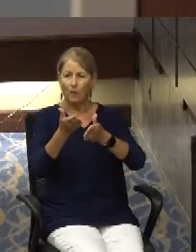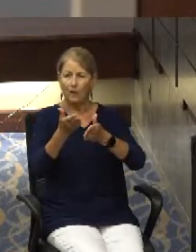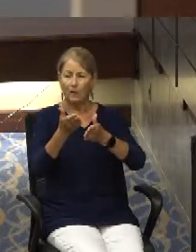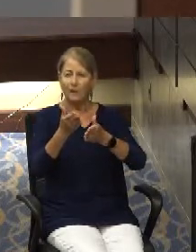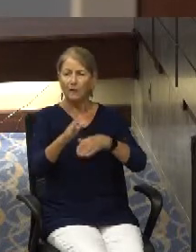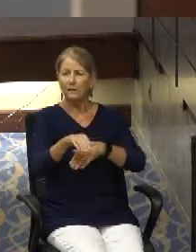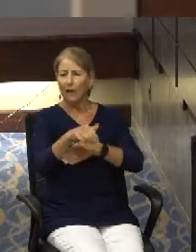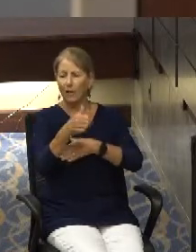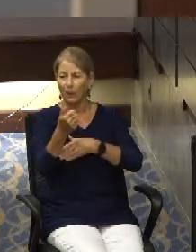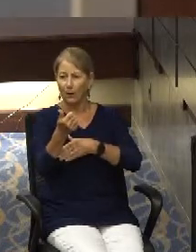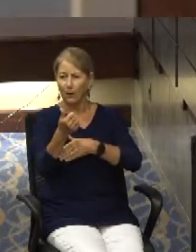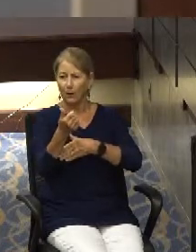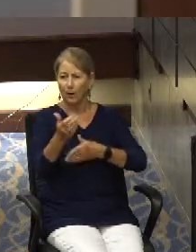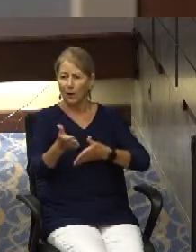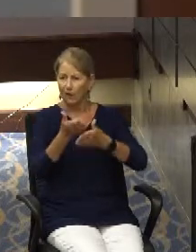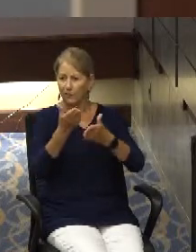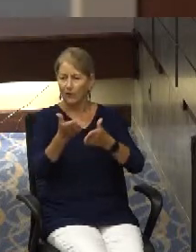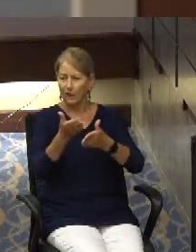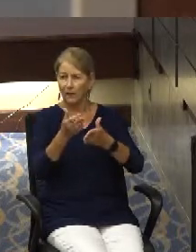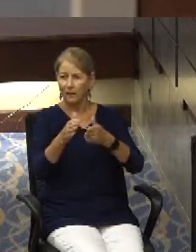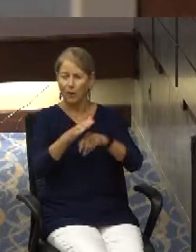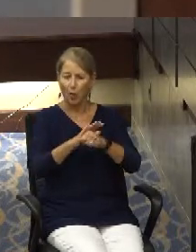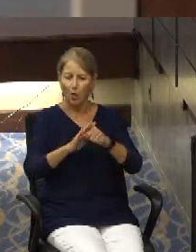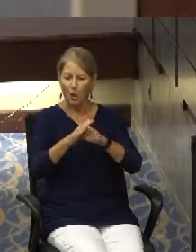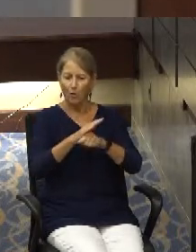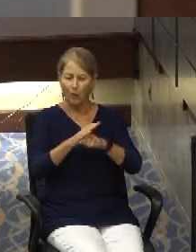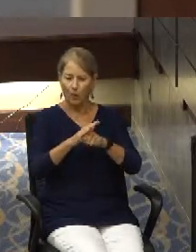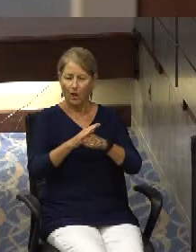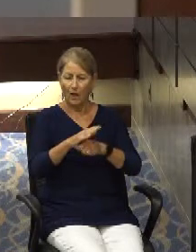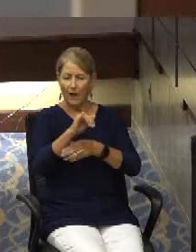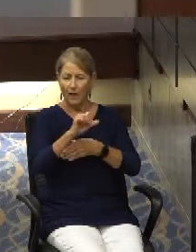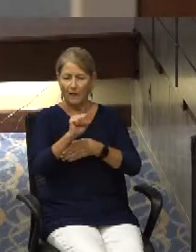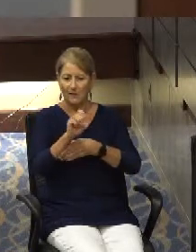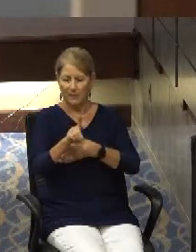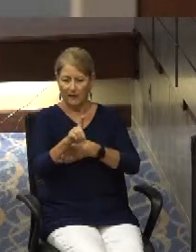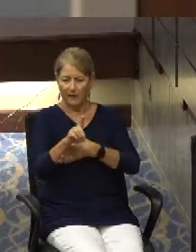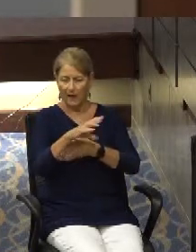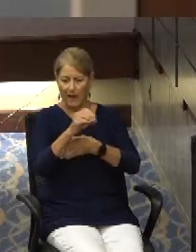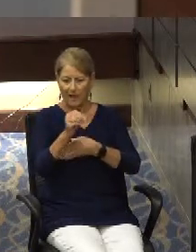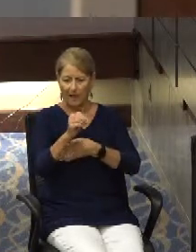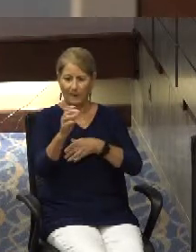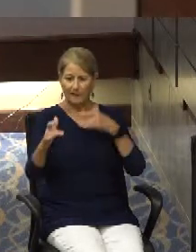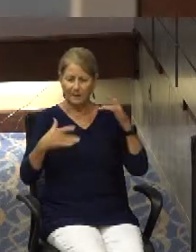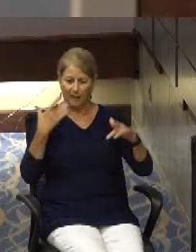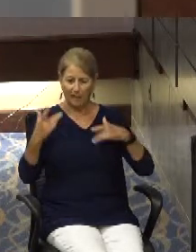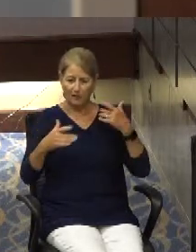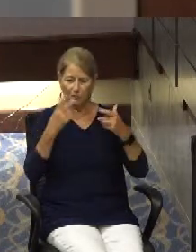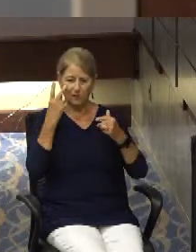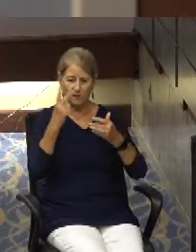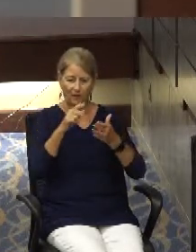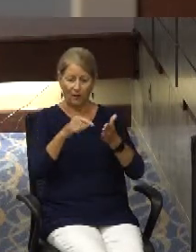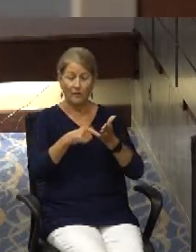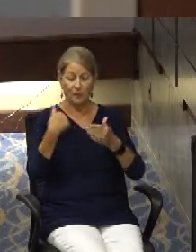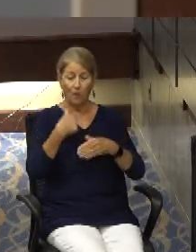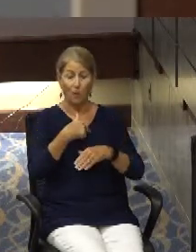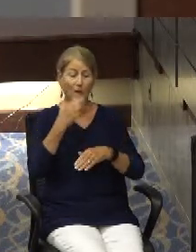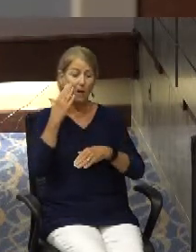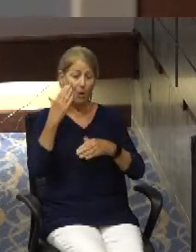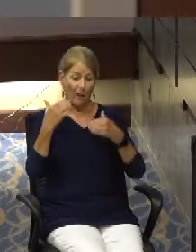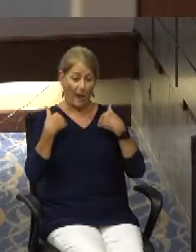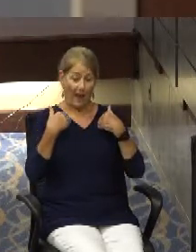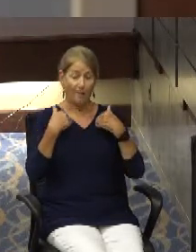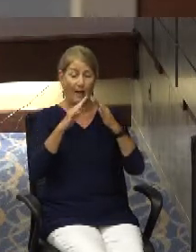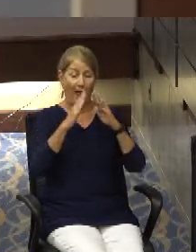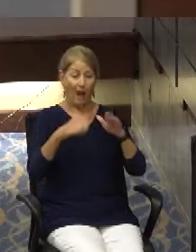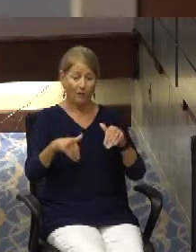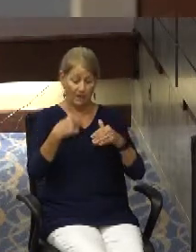our larger localized district, and I'm really excited about seeing this. We know we have a housing